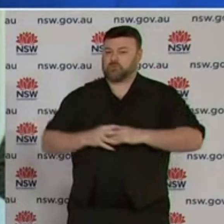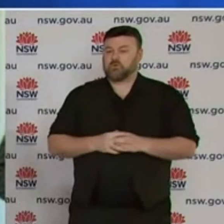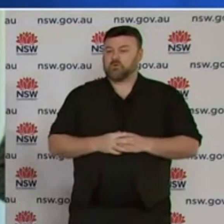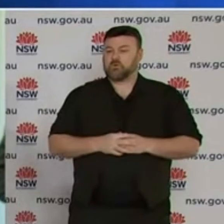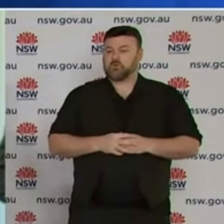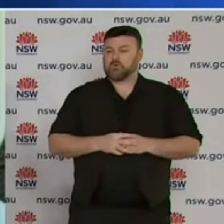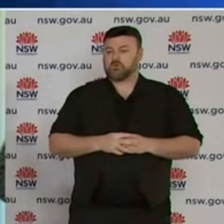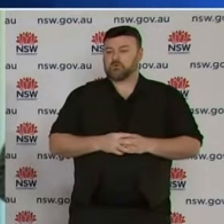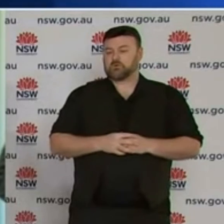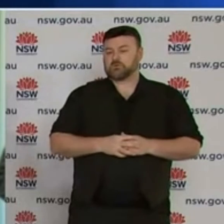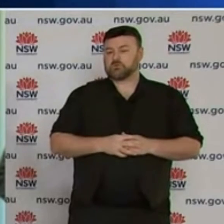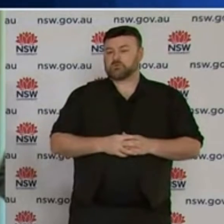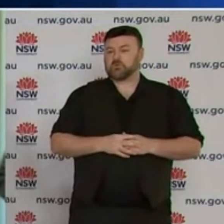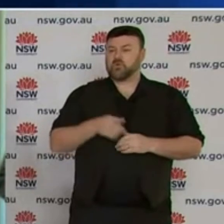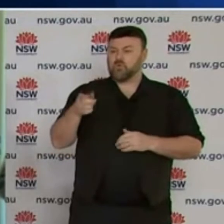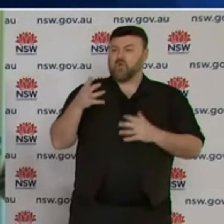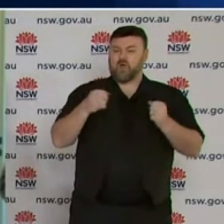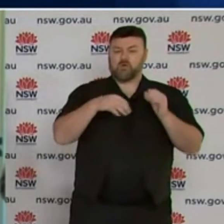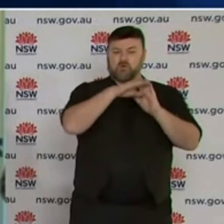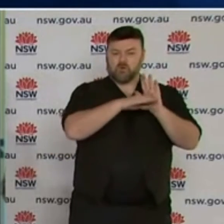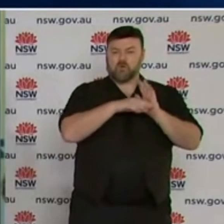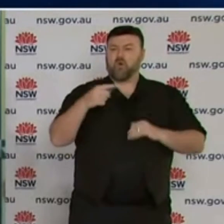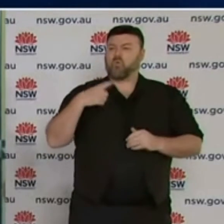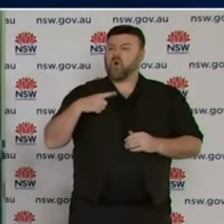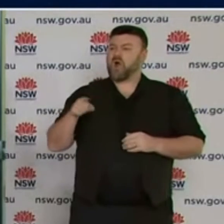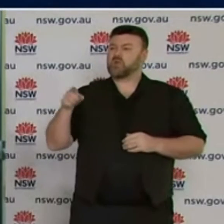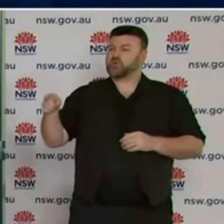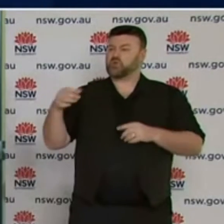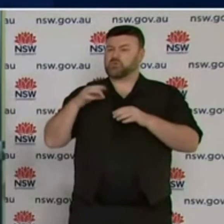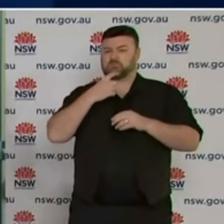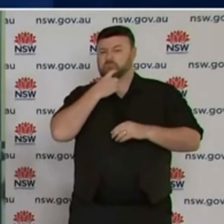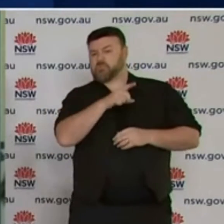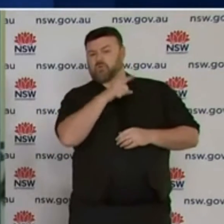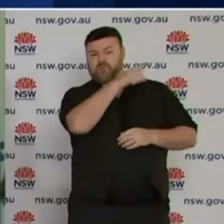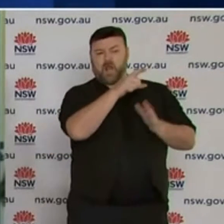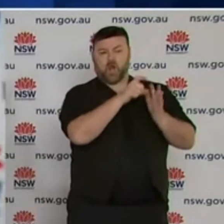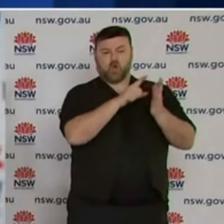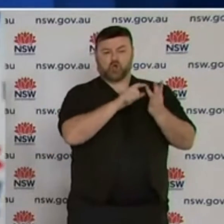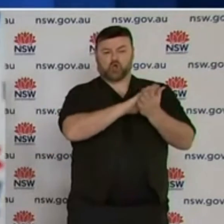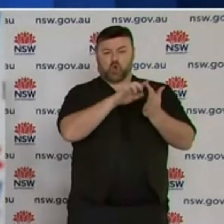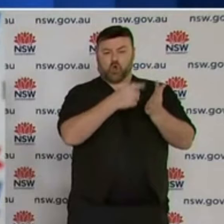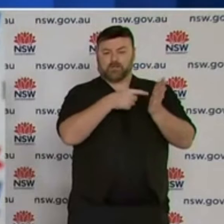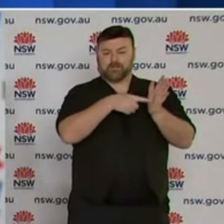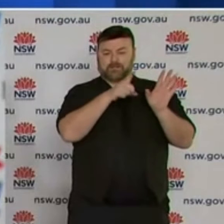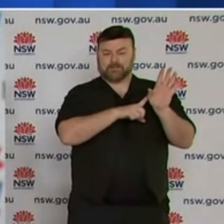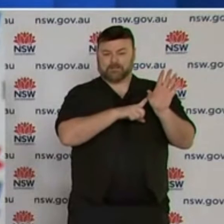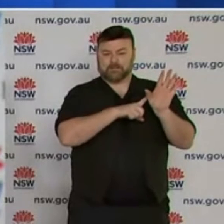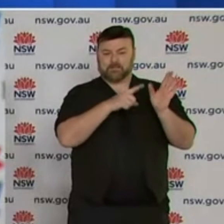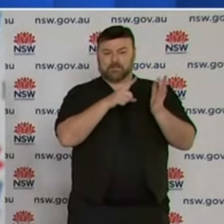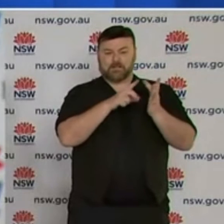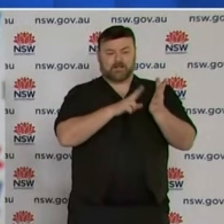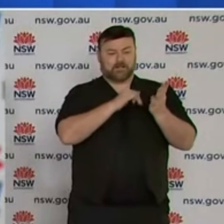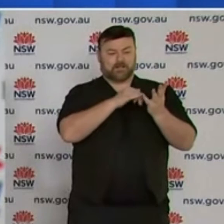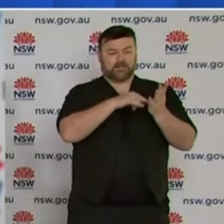to 70%. So can you explain why you're taking a different approach from the Doherty Institute? And can you also